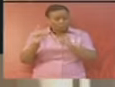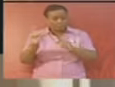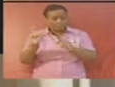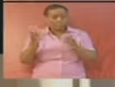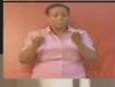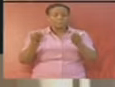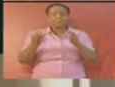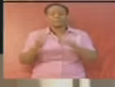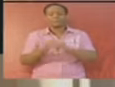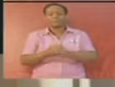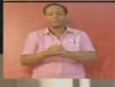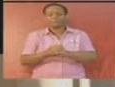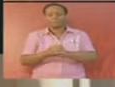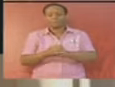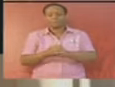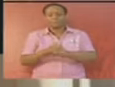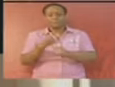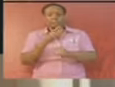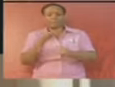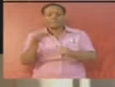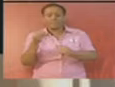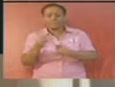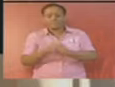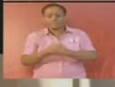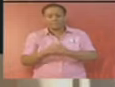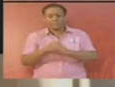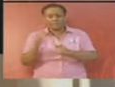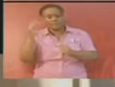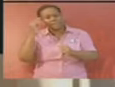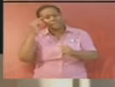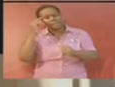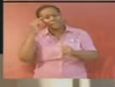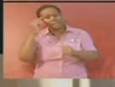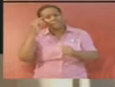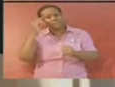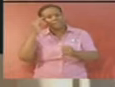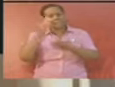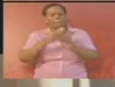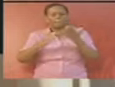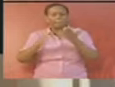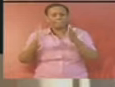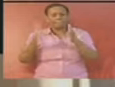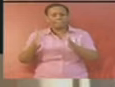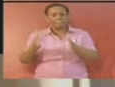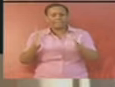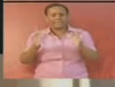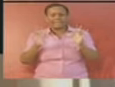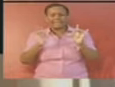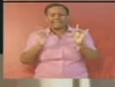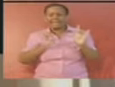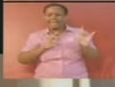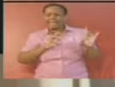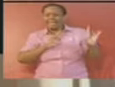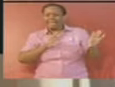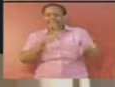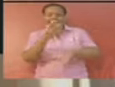from anti-vaxxers. To me, it appears to be a highly clinical and technical procedure. How advanced are